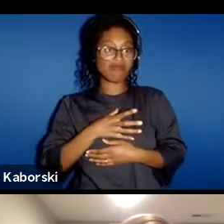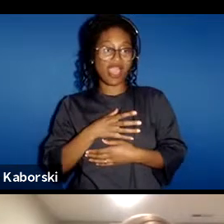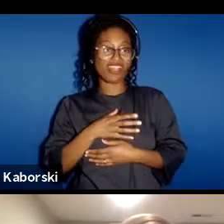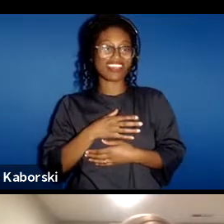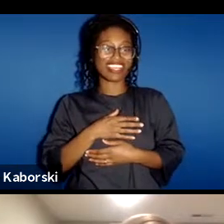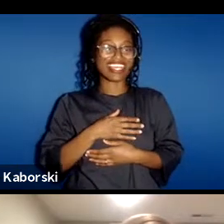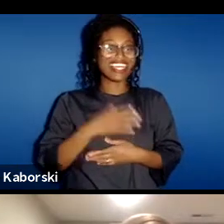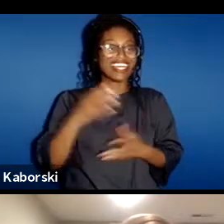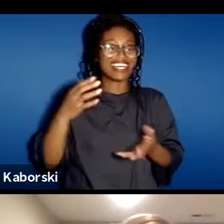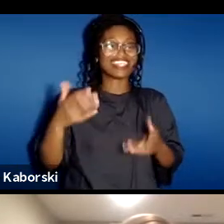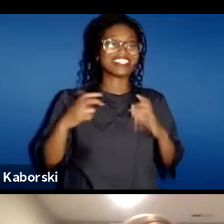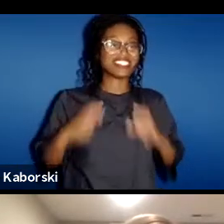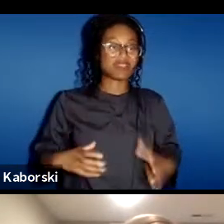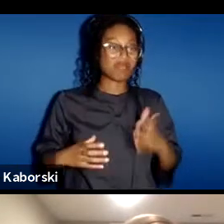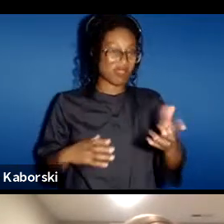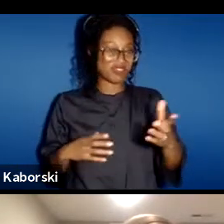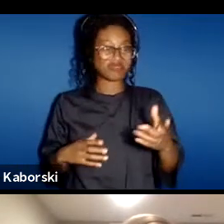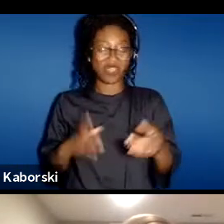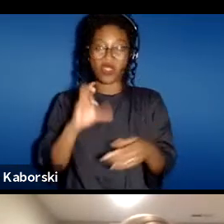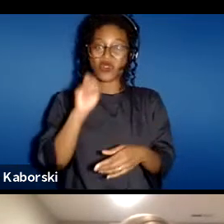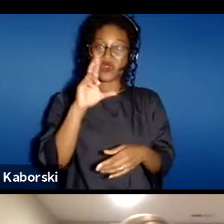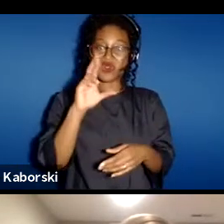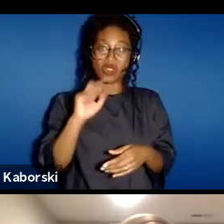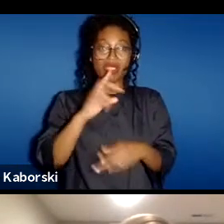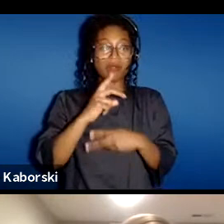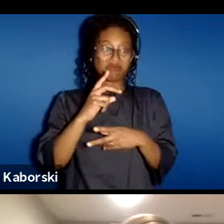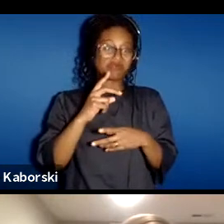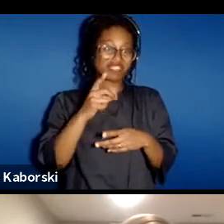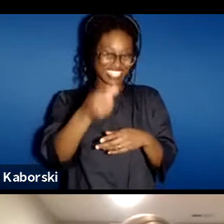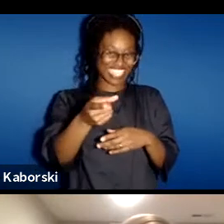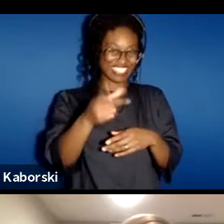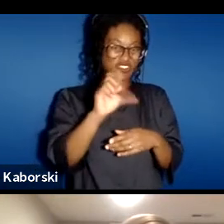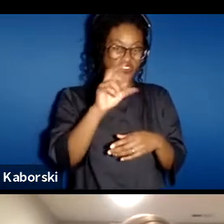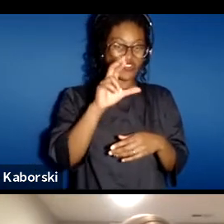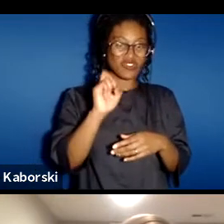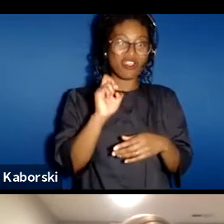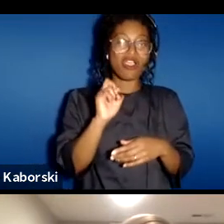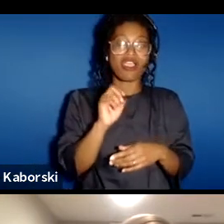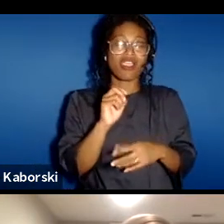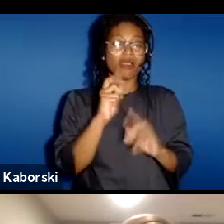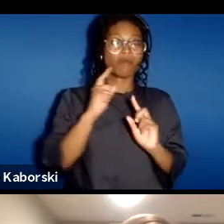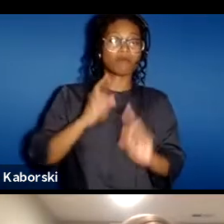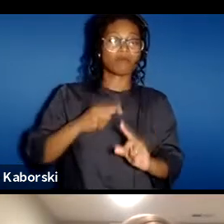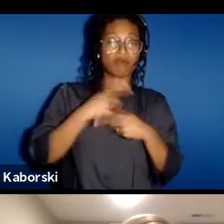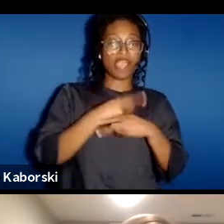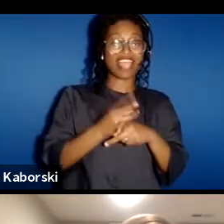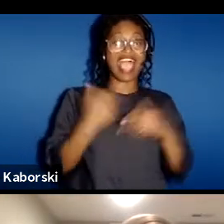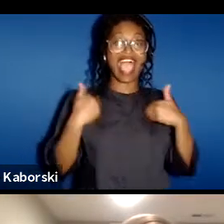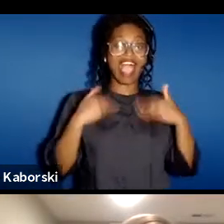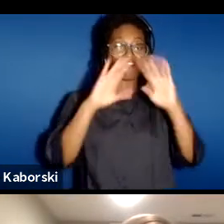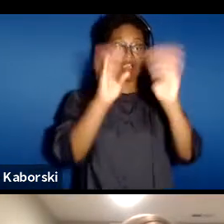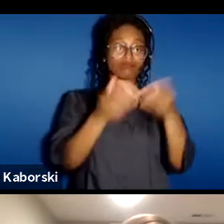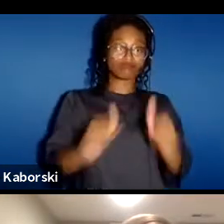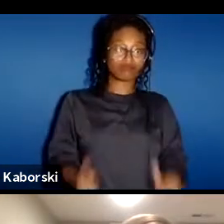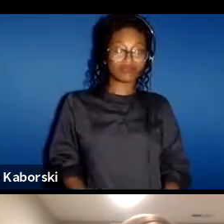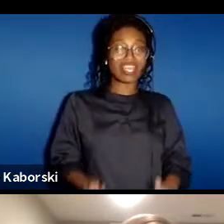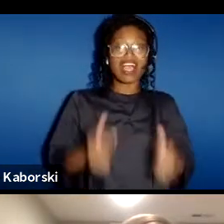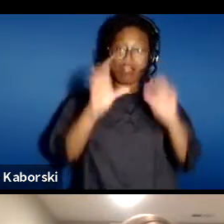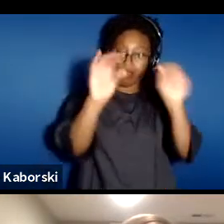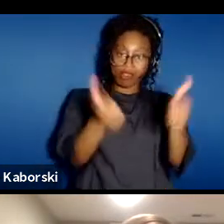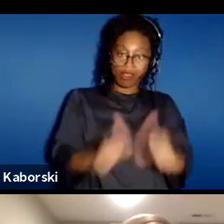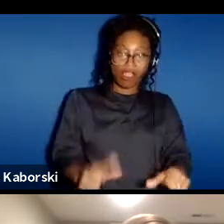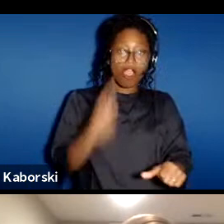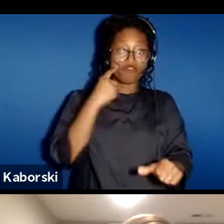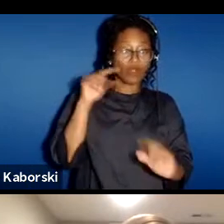as well. This is one of our core products. This bottle has a hourglass figure, and we did that on purpose so